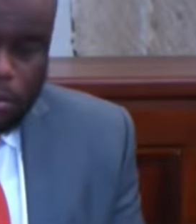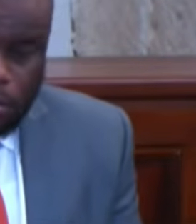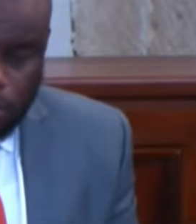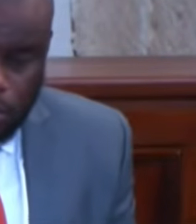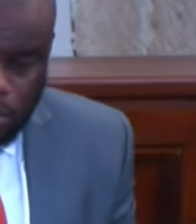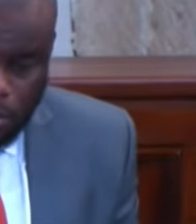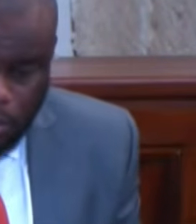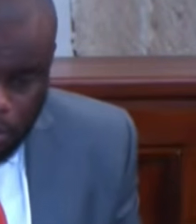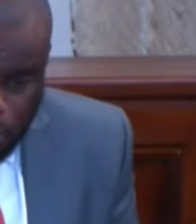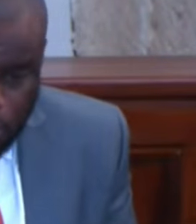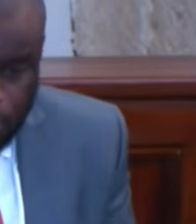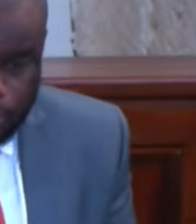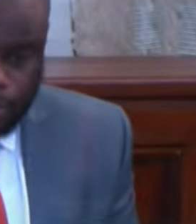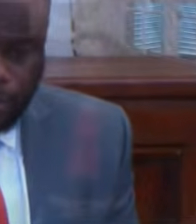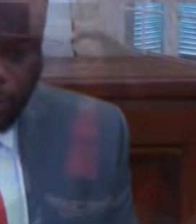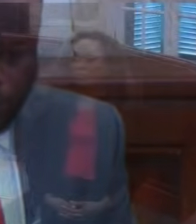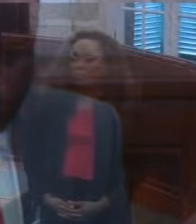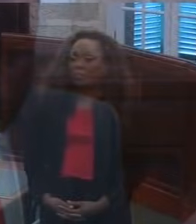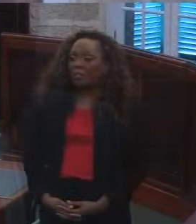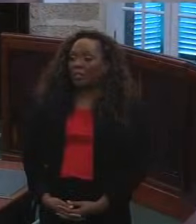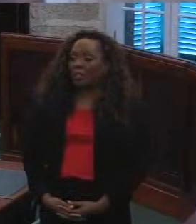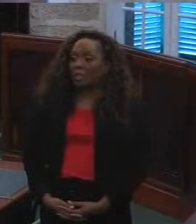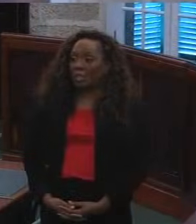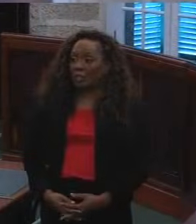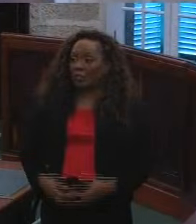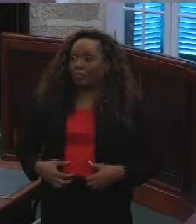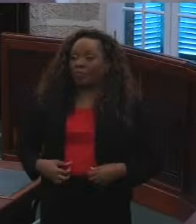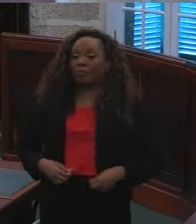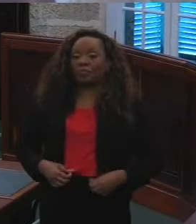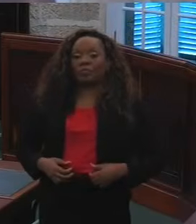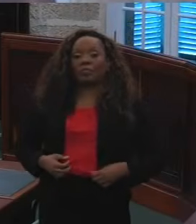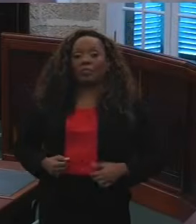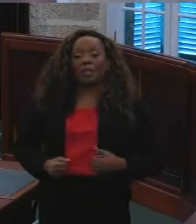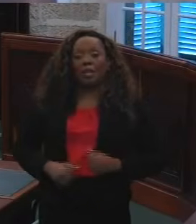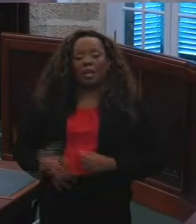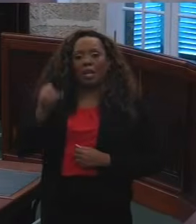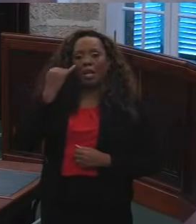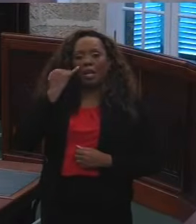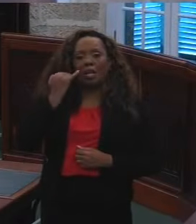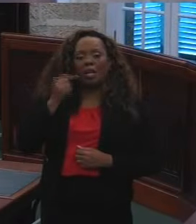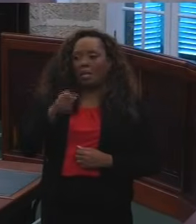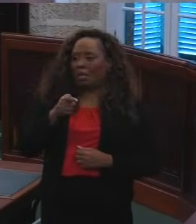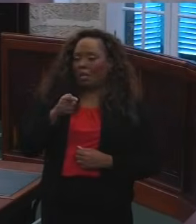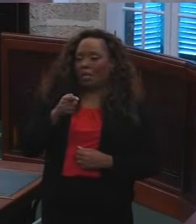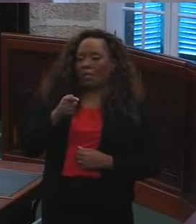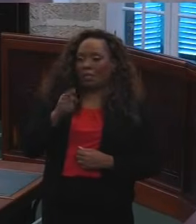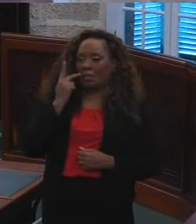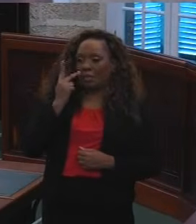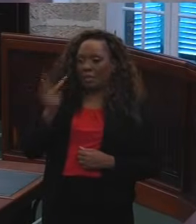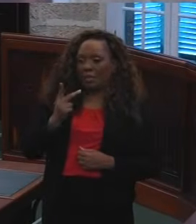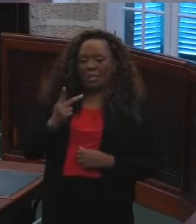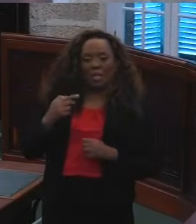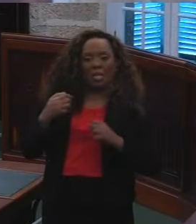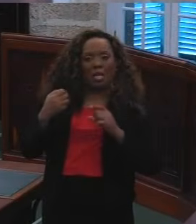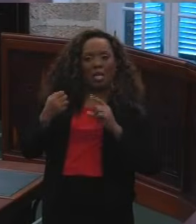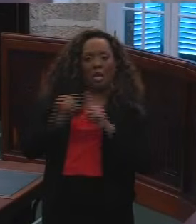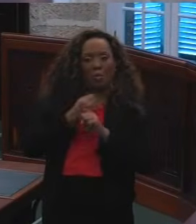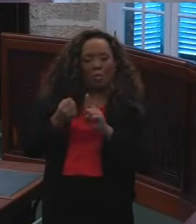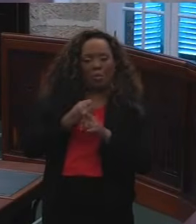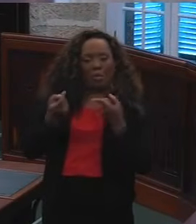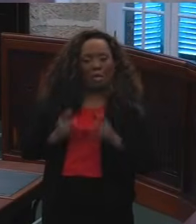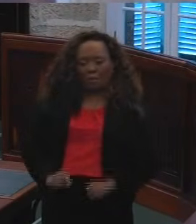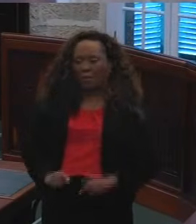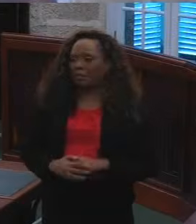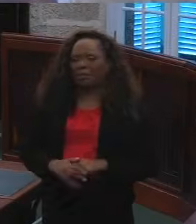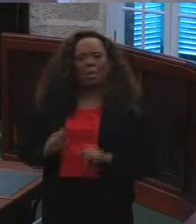Can be fined up to $10,000. Please also note, Mr. Speaker, that the reports can be made anonymously. You